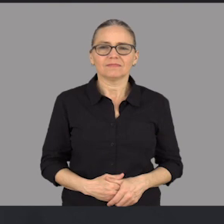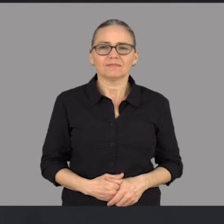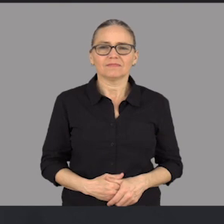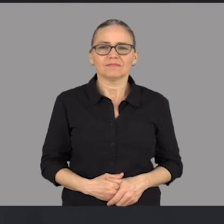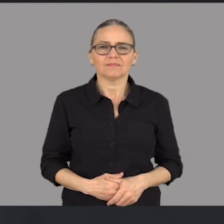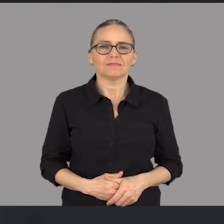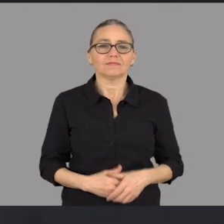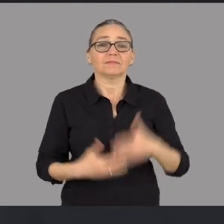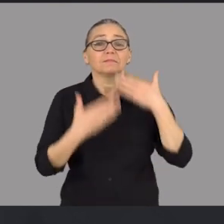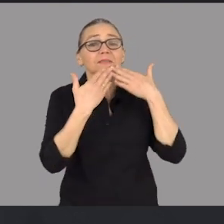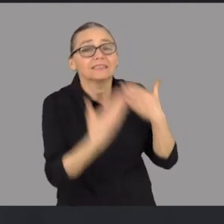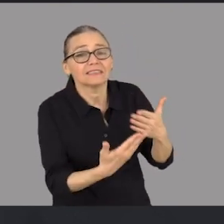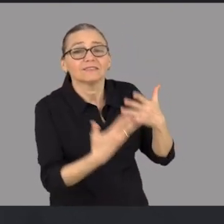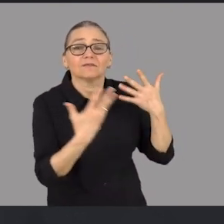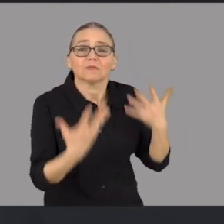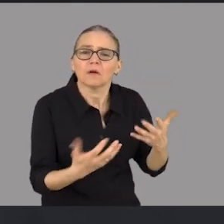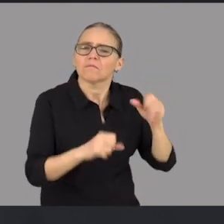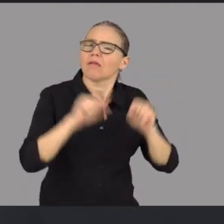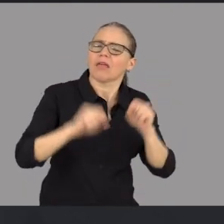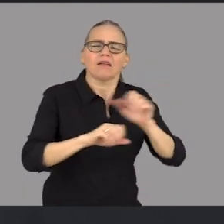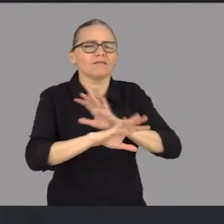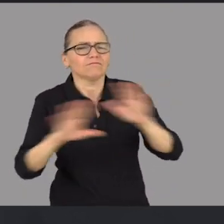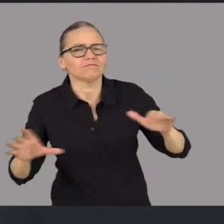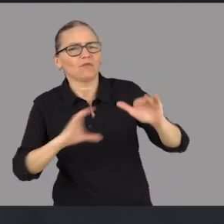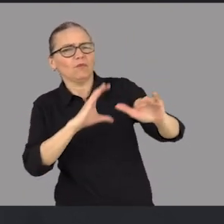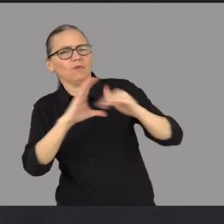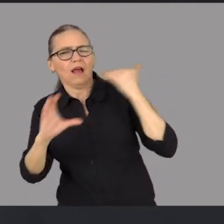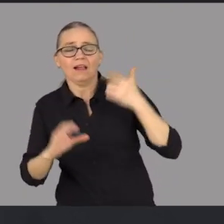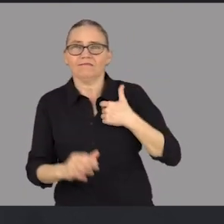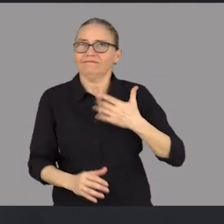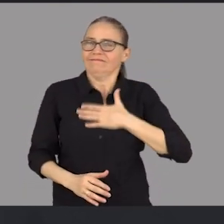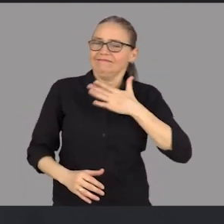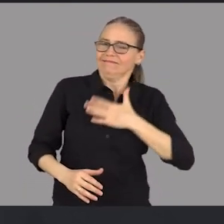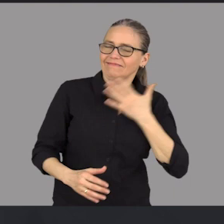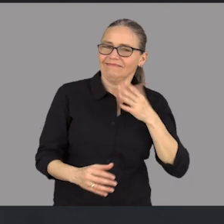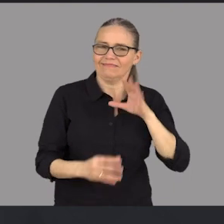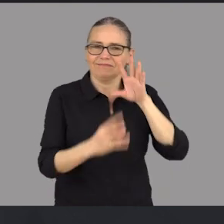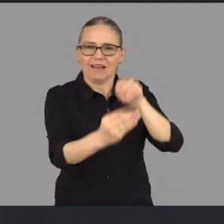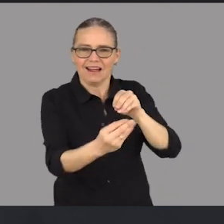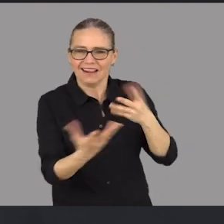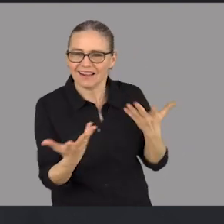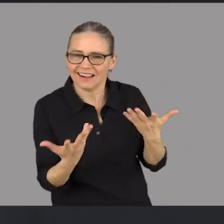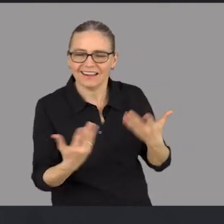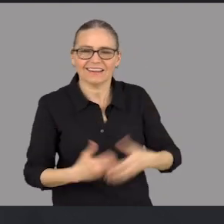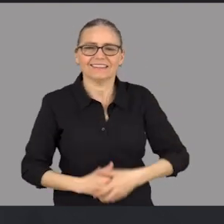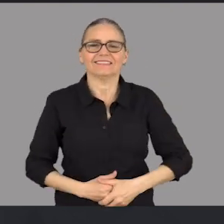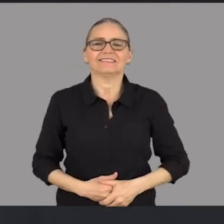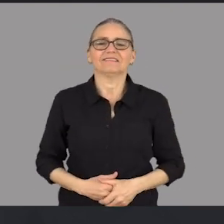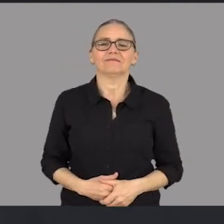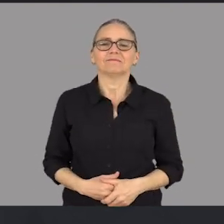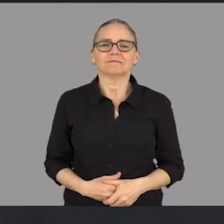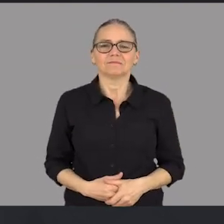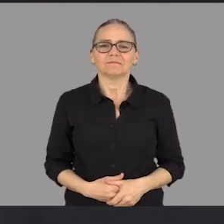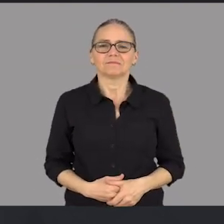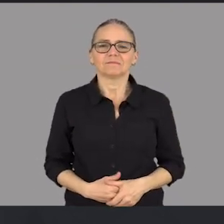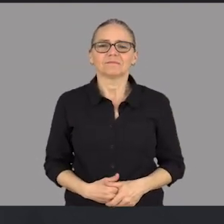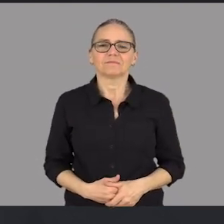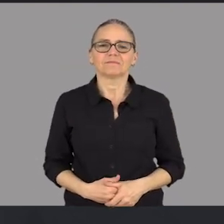that can best fit the needs that you're looking for. Thanks, Tanya. So yeah, email me. I'd love to chat.